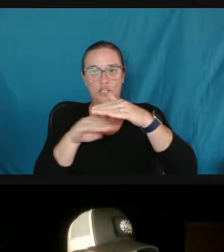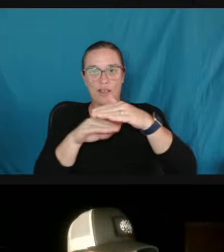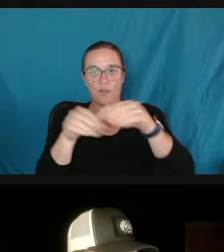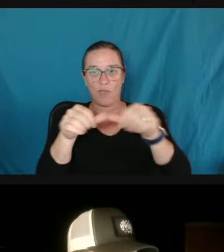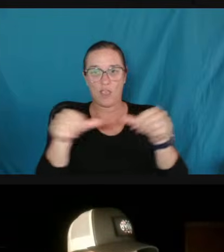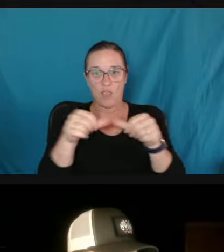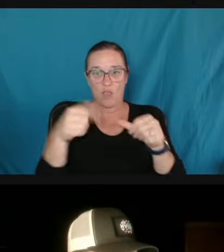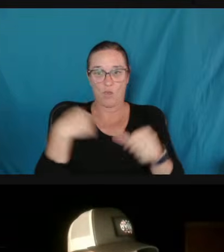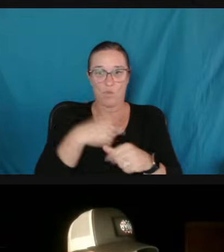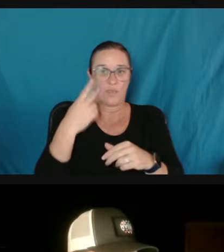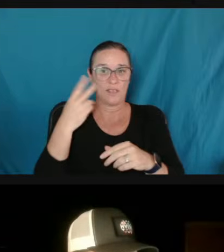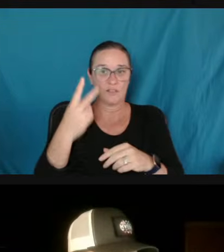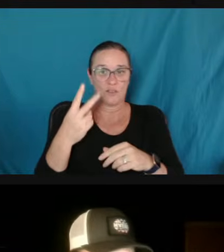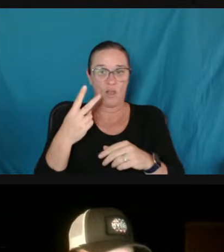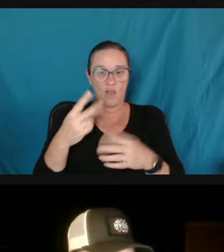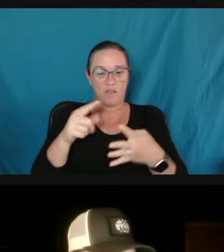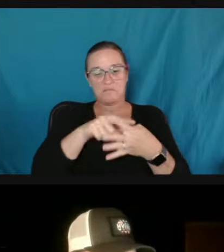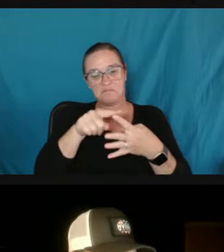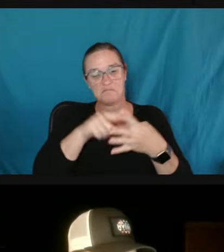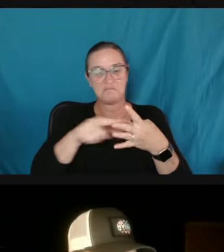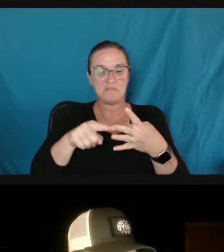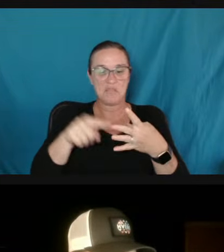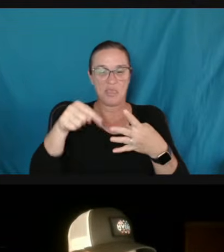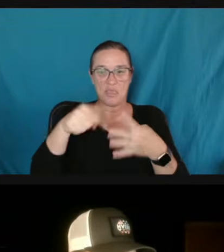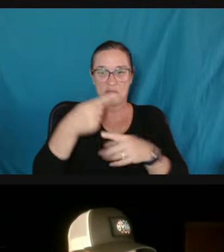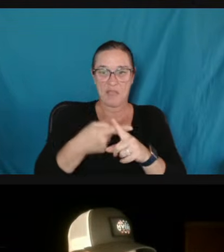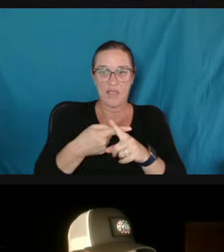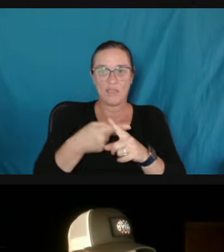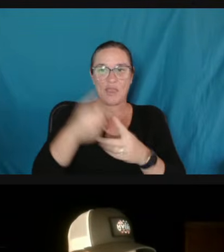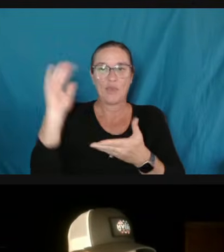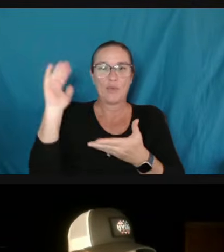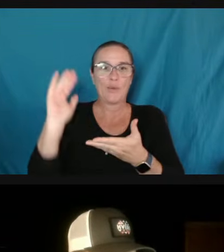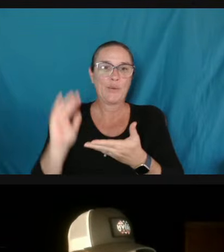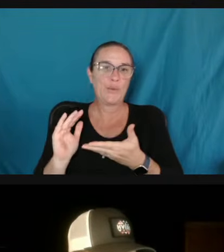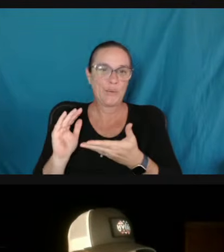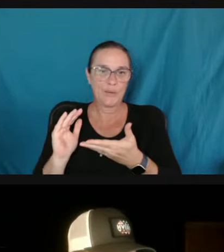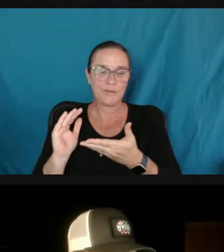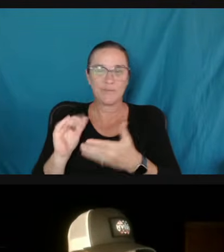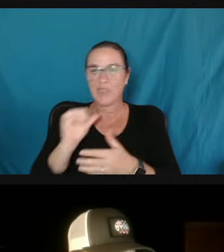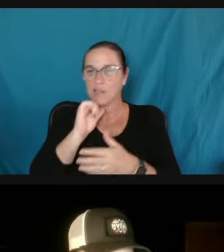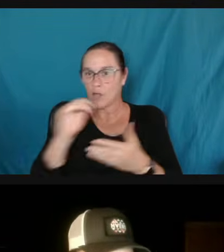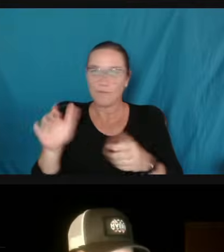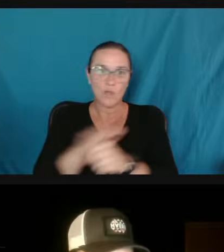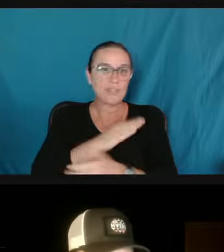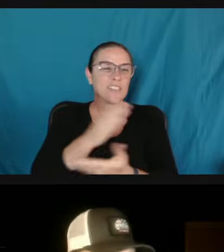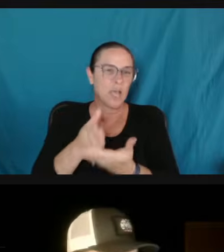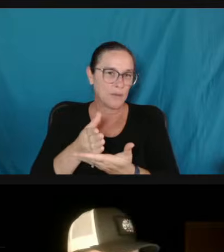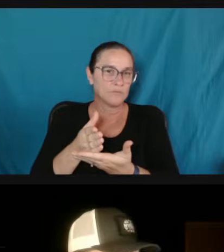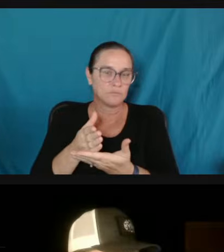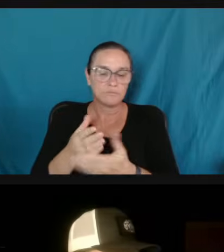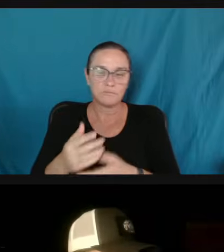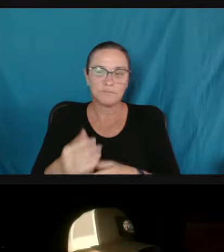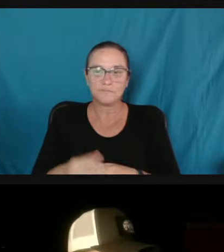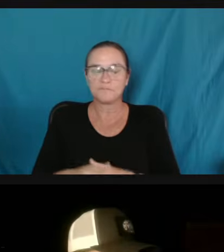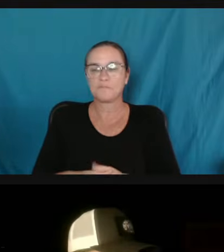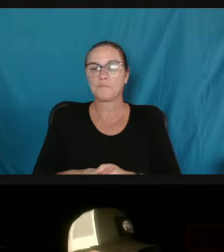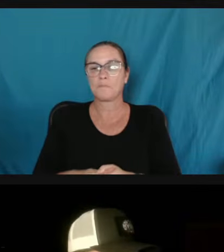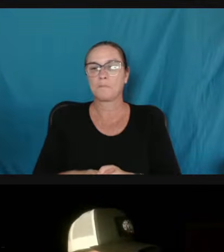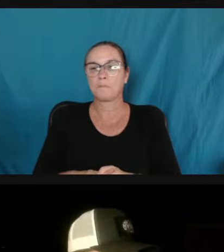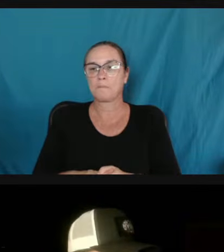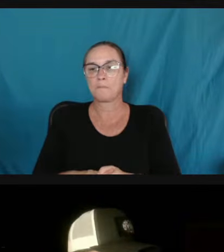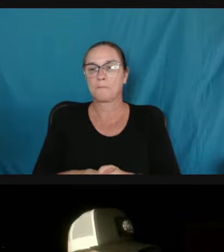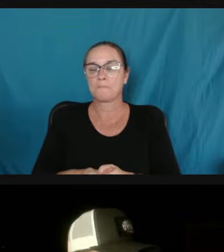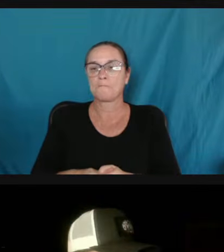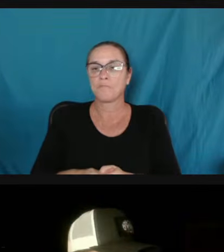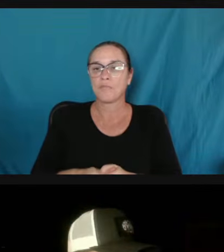this month has slowed quite a bit as well, although it has not ceased entirely. Looking at the ground tilt for the past 3 months